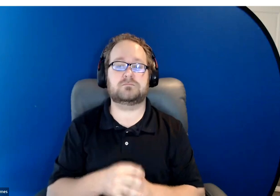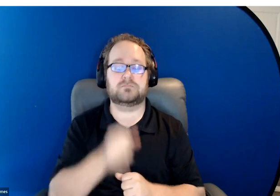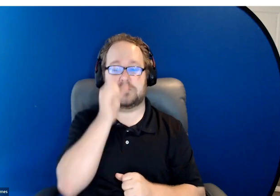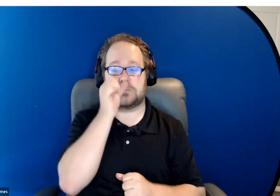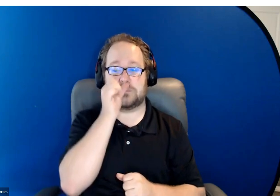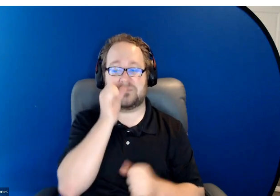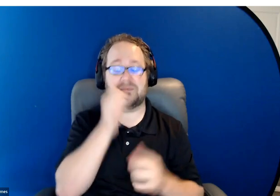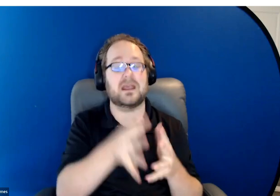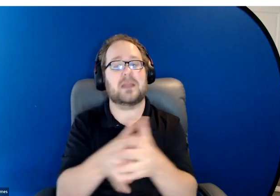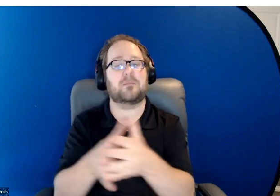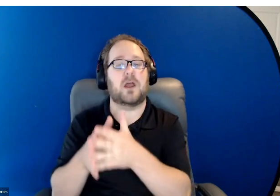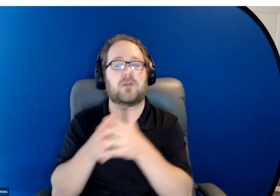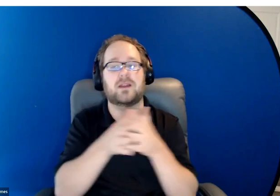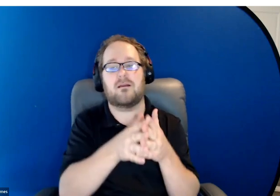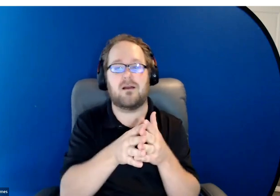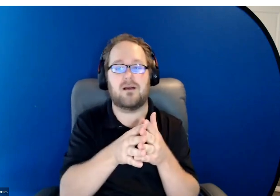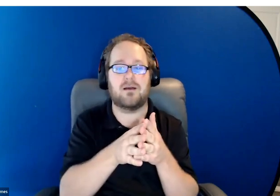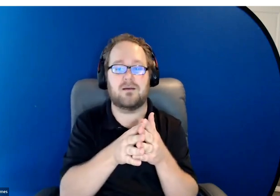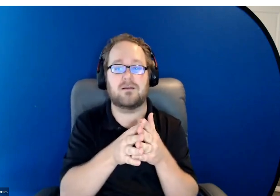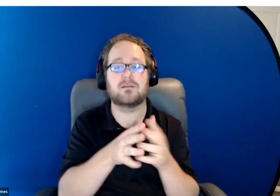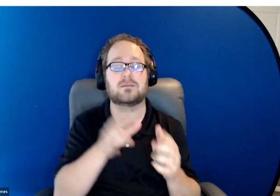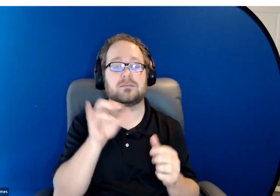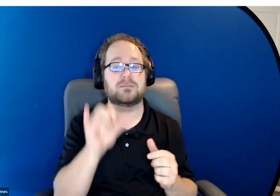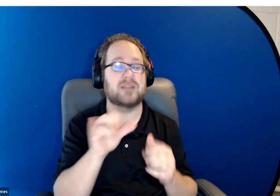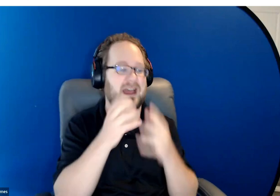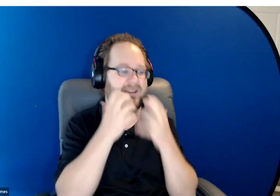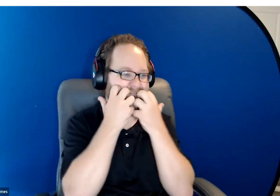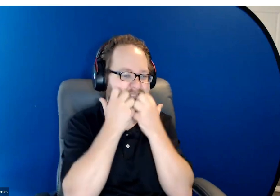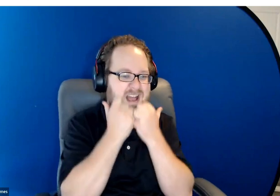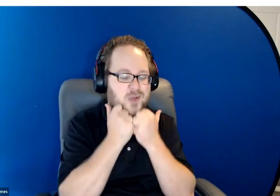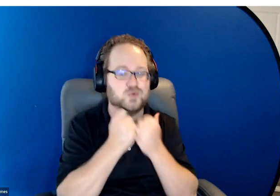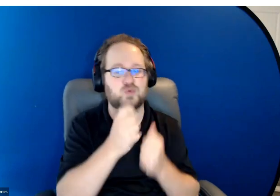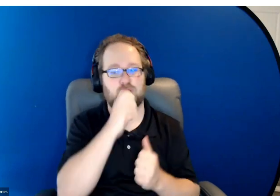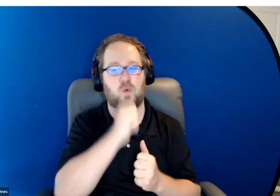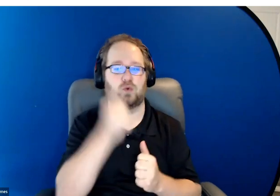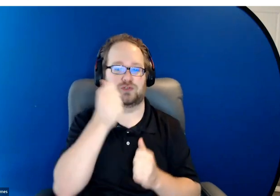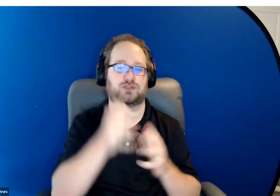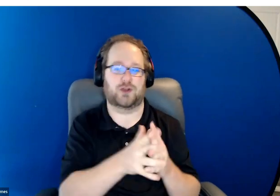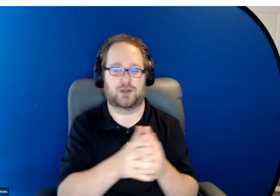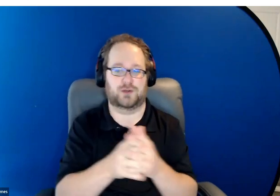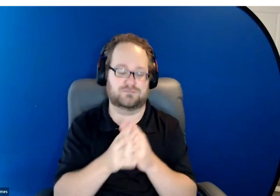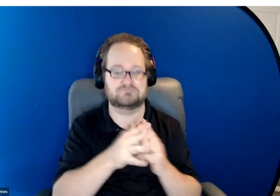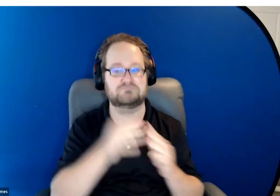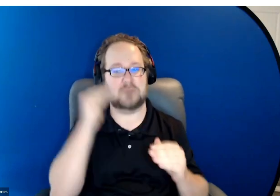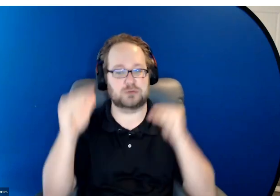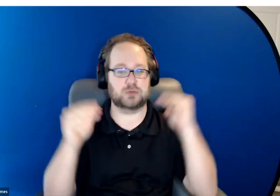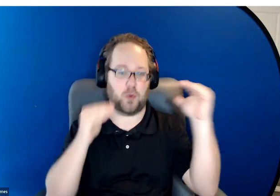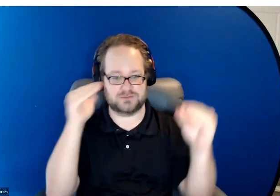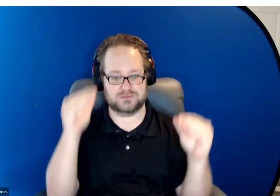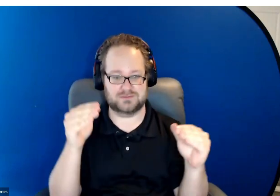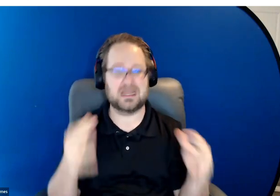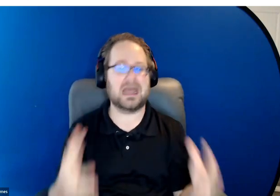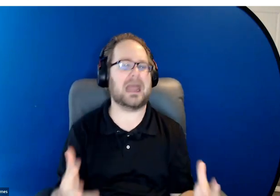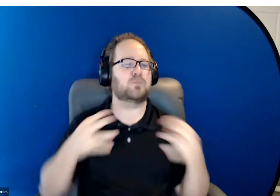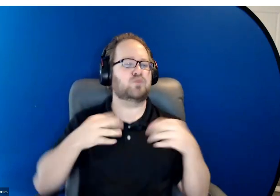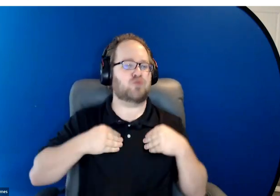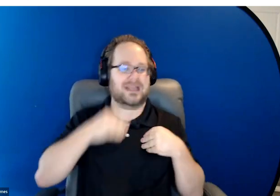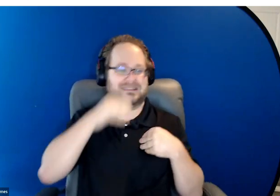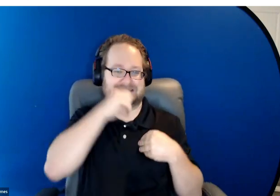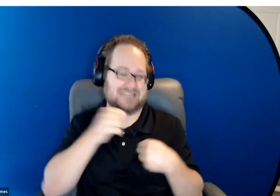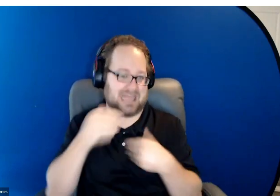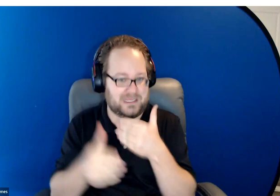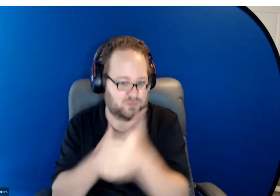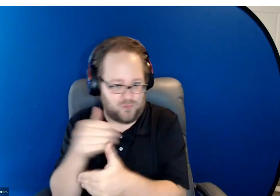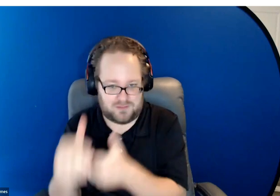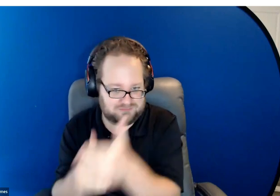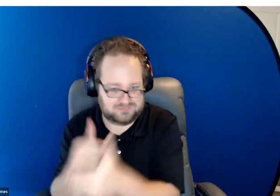that truly values older adults, that embraces aging, and recognizing that all people have